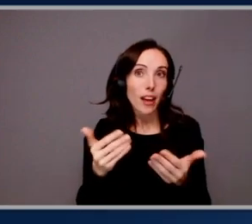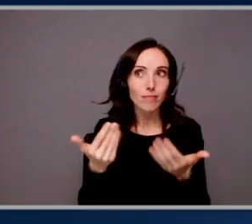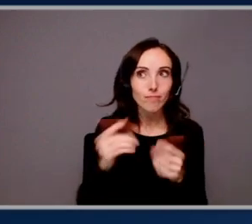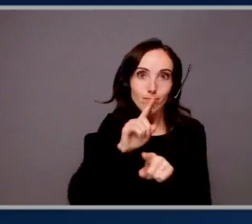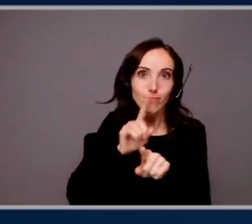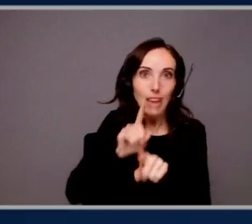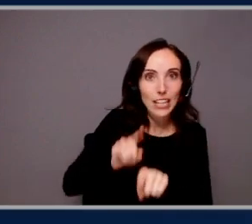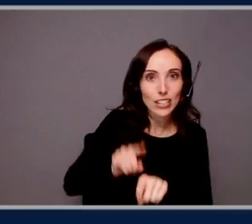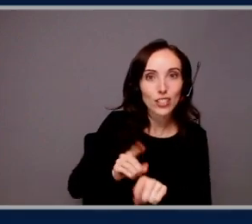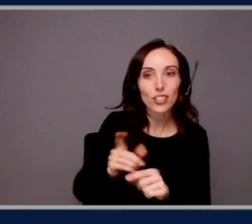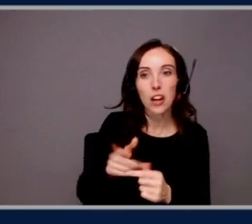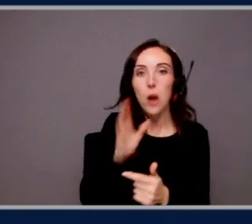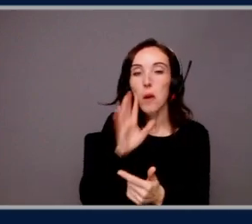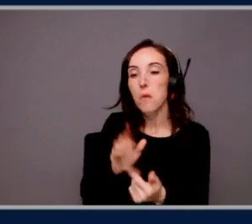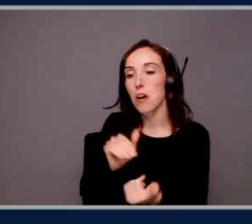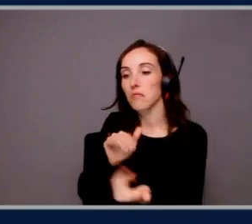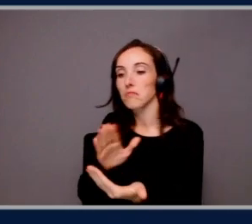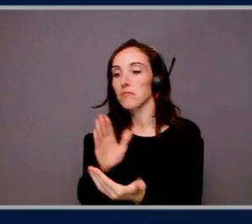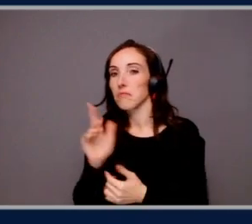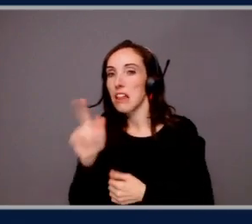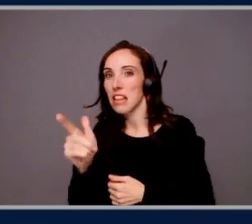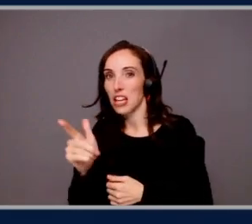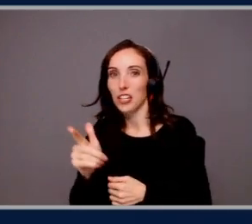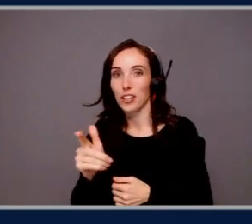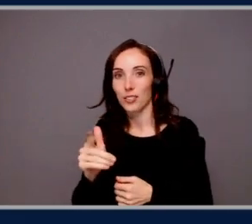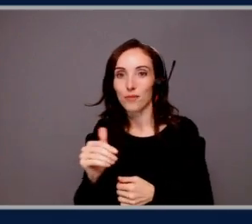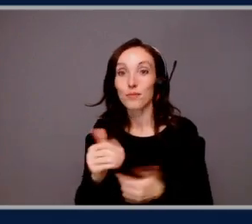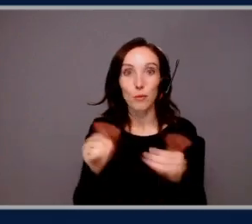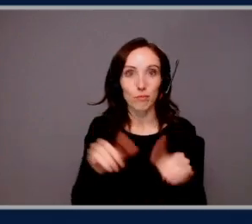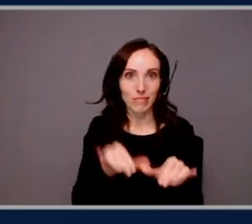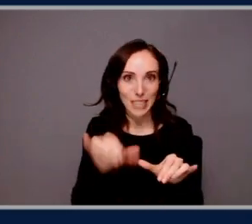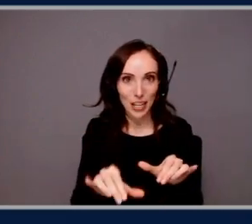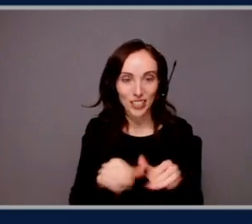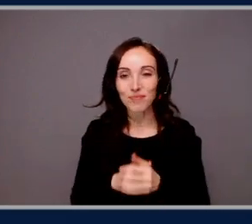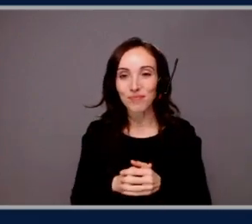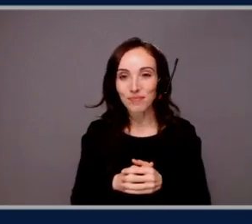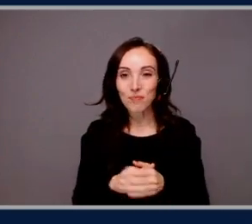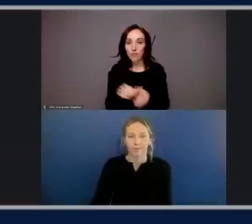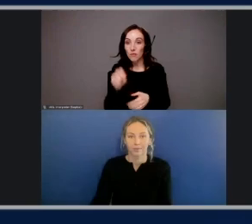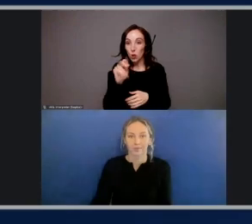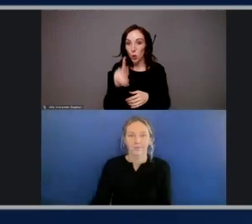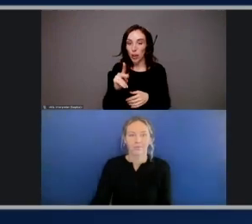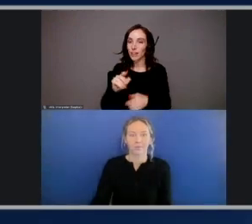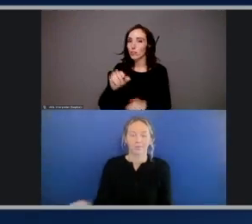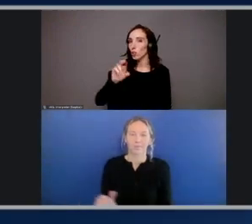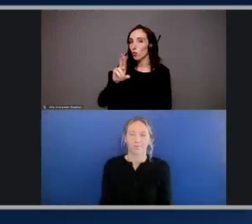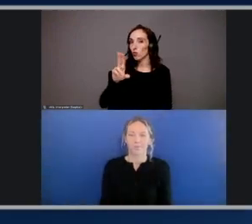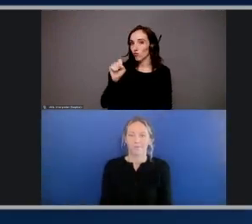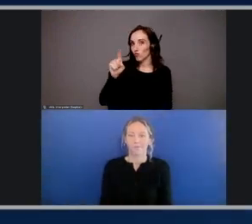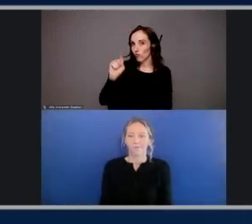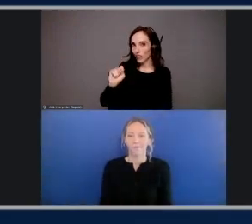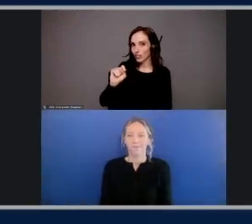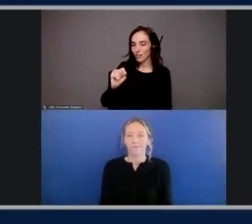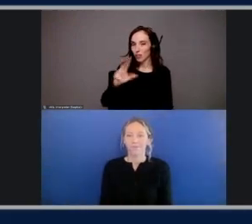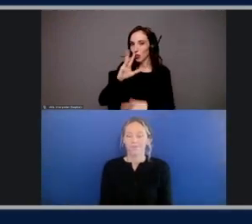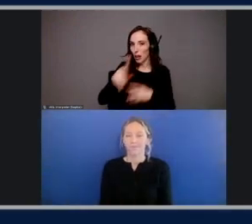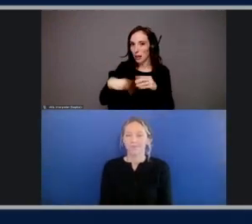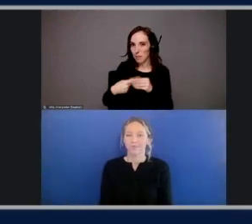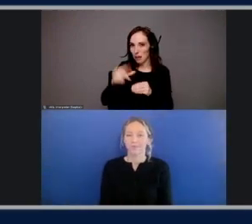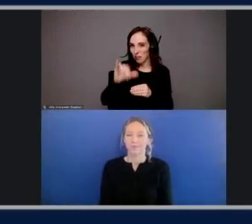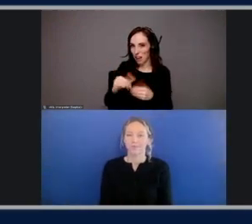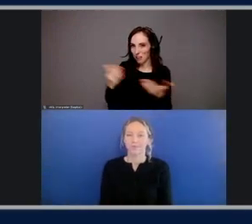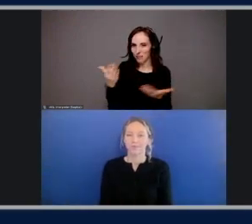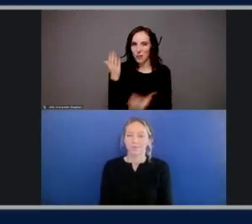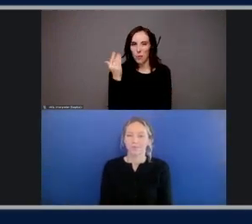and we're going to come back to it at the end of the show. So do not go anywhere. Okay, let's talk about first of all Rust. Yes, absolutely. Why Rust? Why Rust? That's a